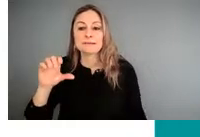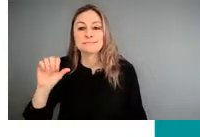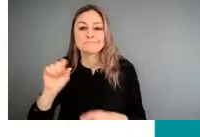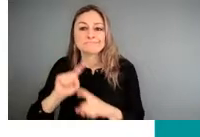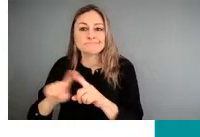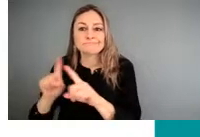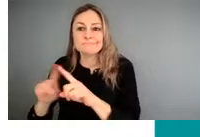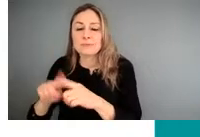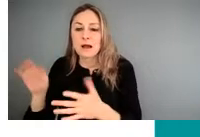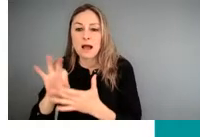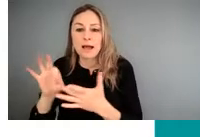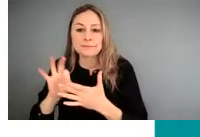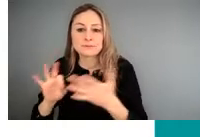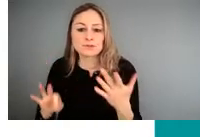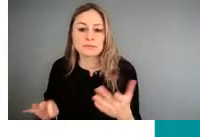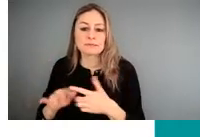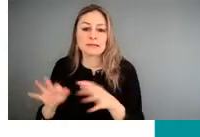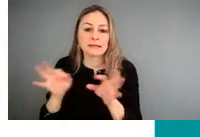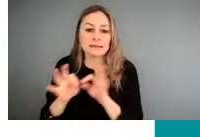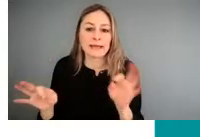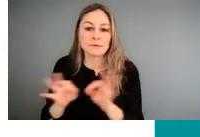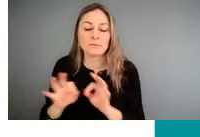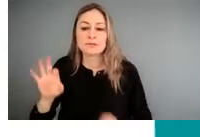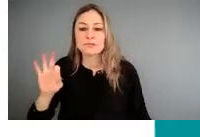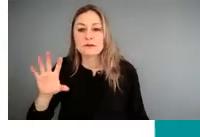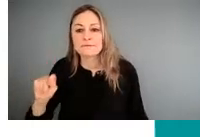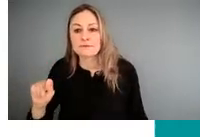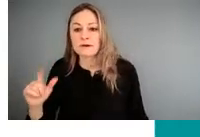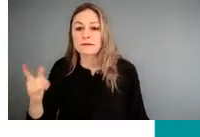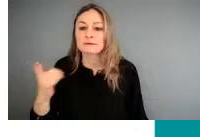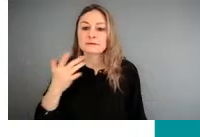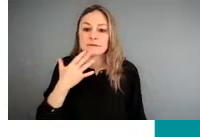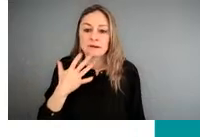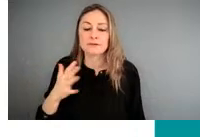font color, and font size.